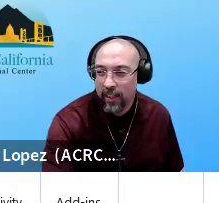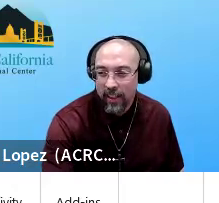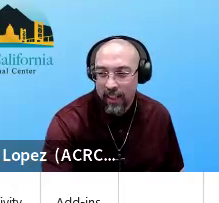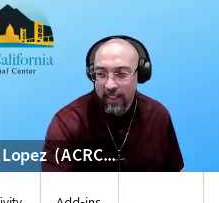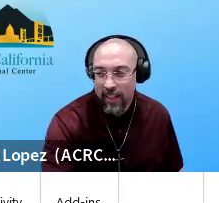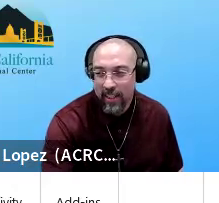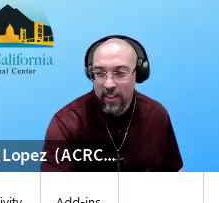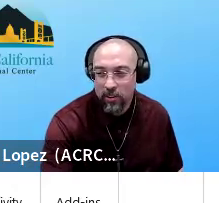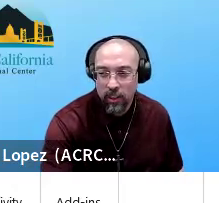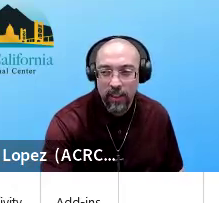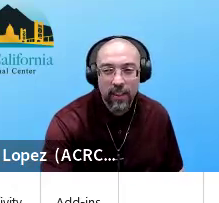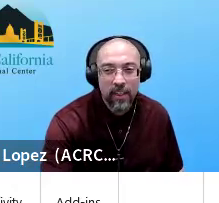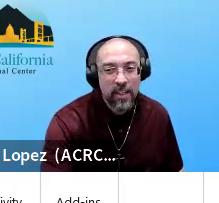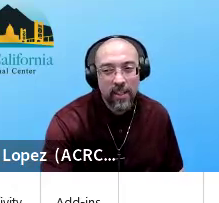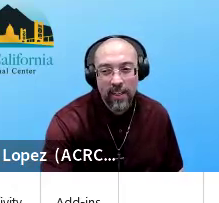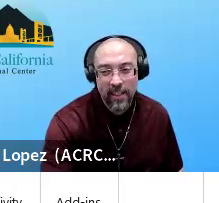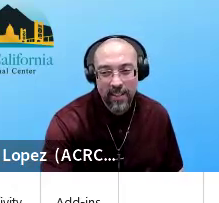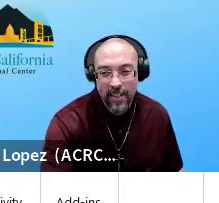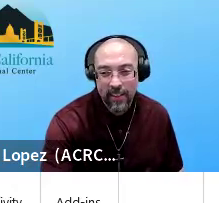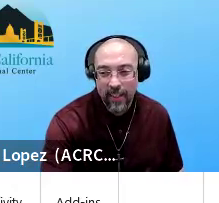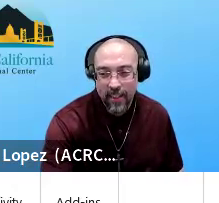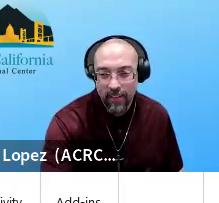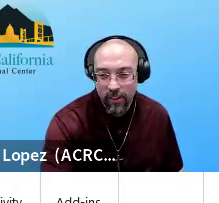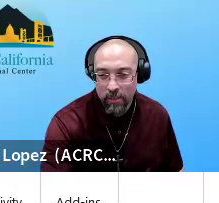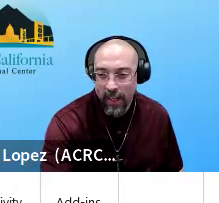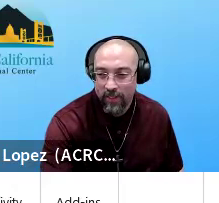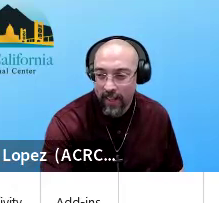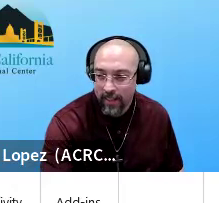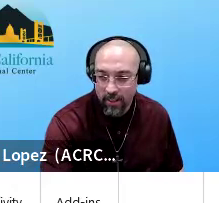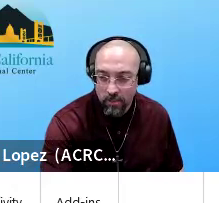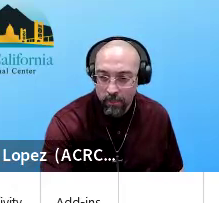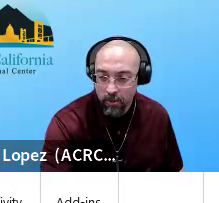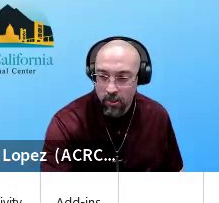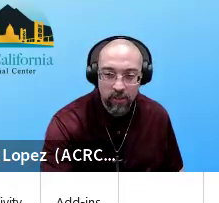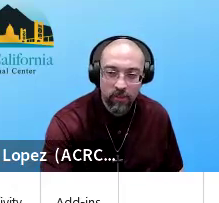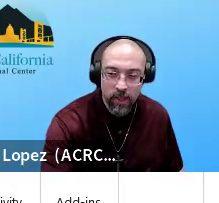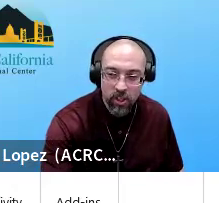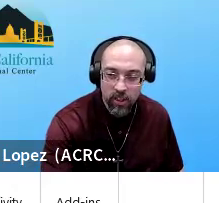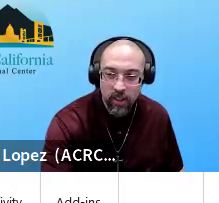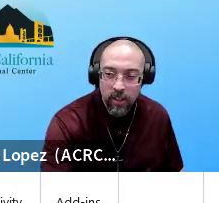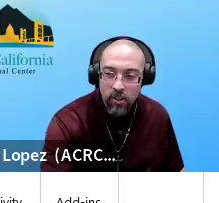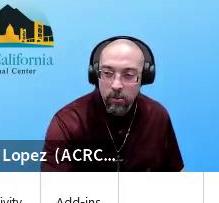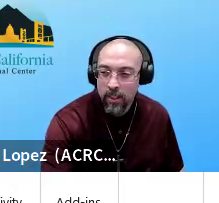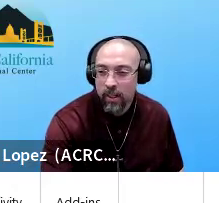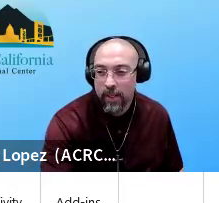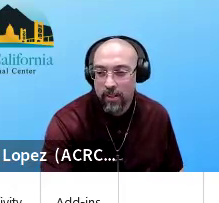meeting John and getting to know John. It's not a good idea for him to have access to my personal information. So we talk about,